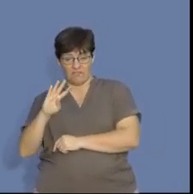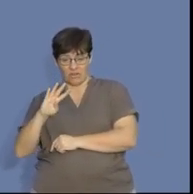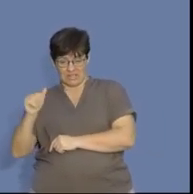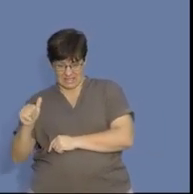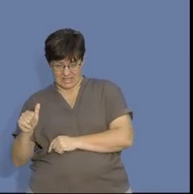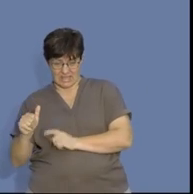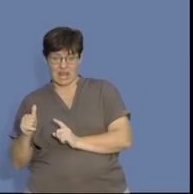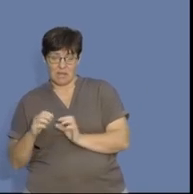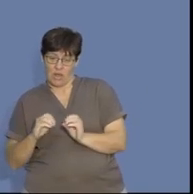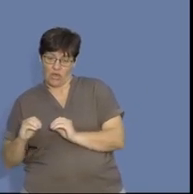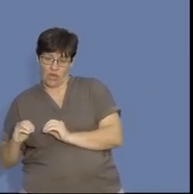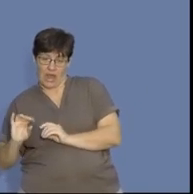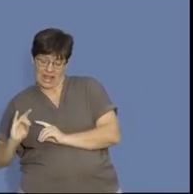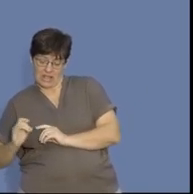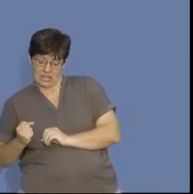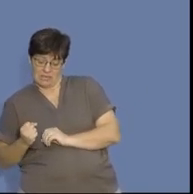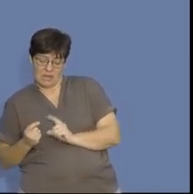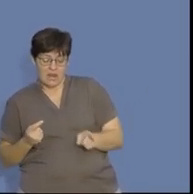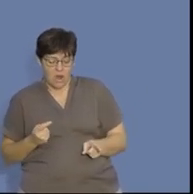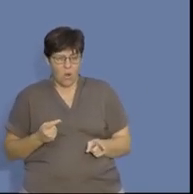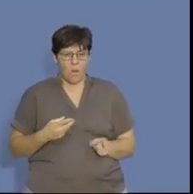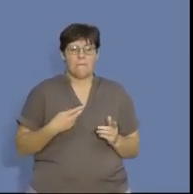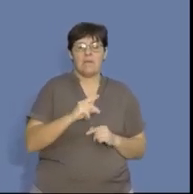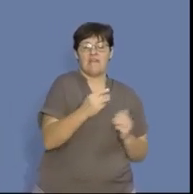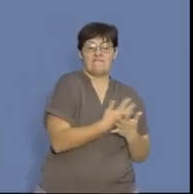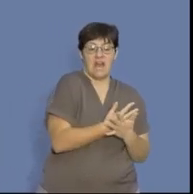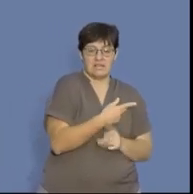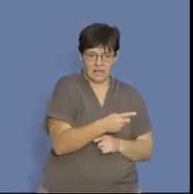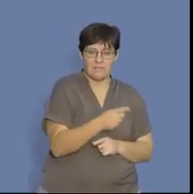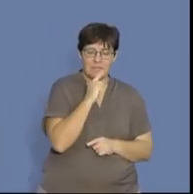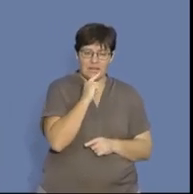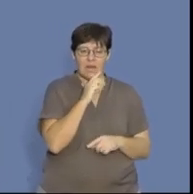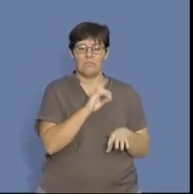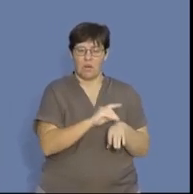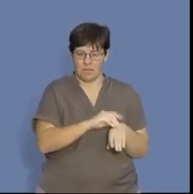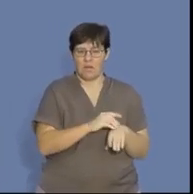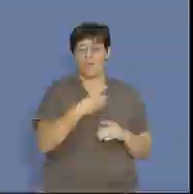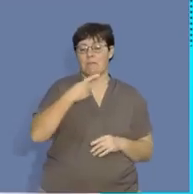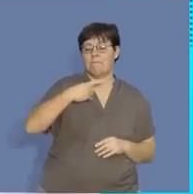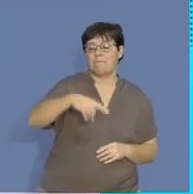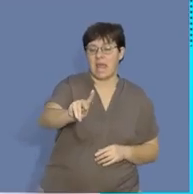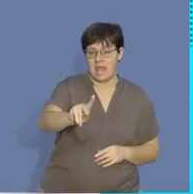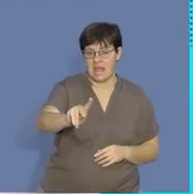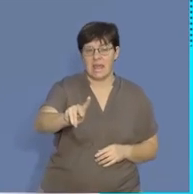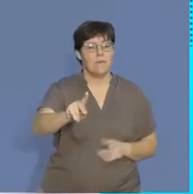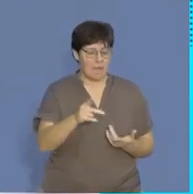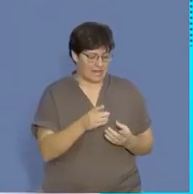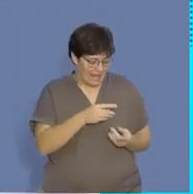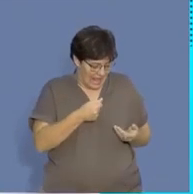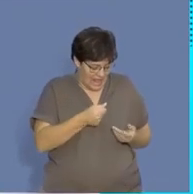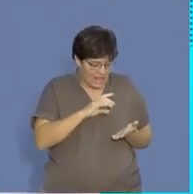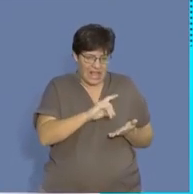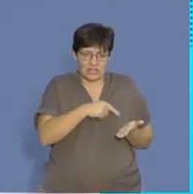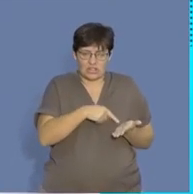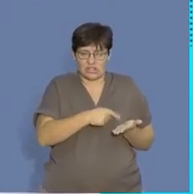35 days to pay our creditors. Now, how could that result in liquidity problems? Remember, you